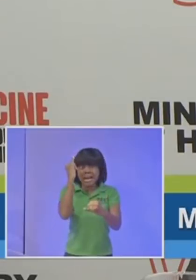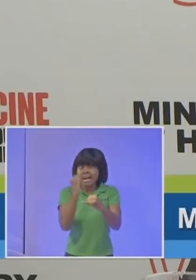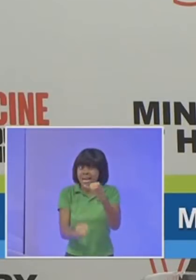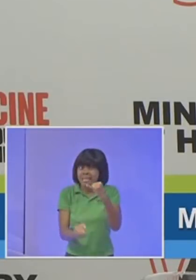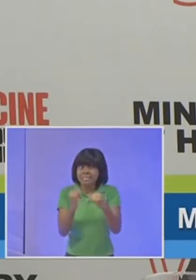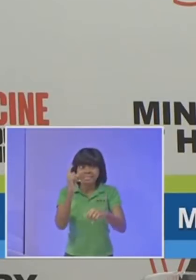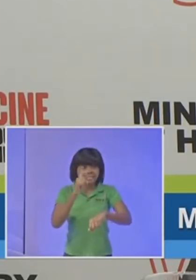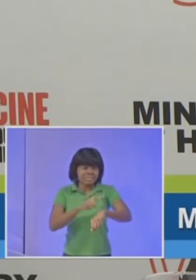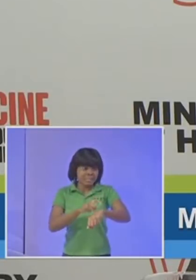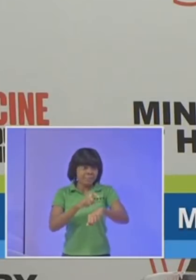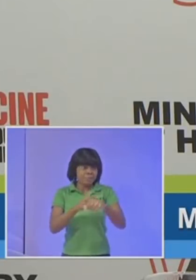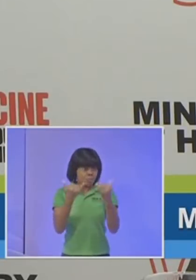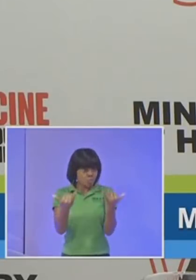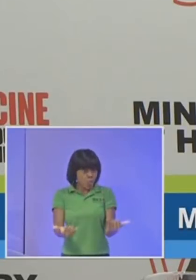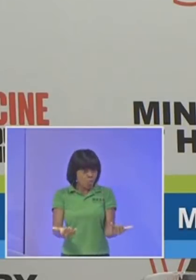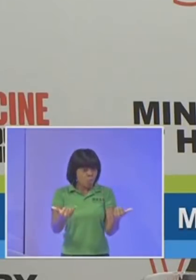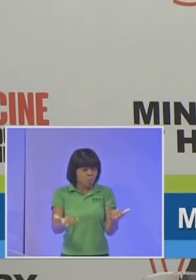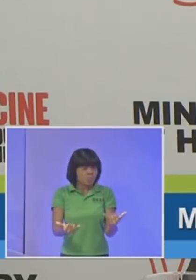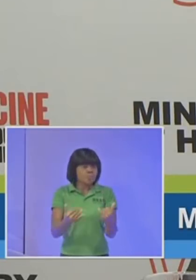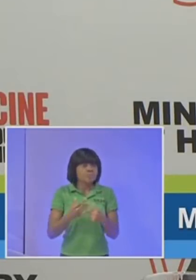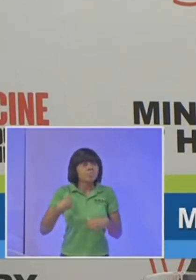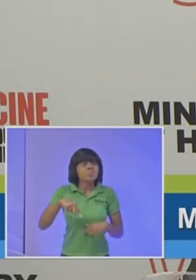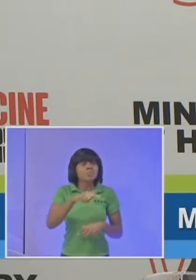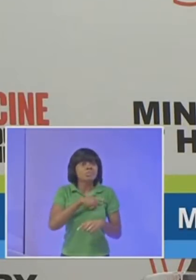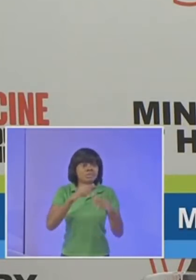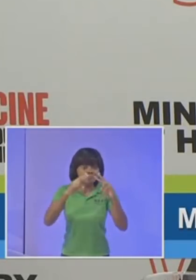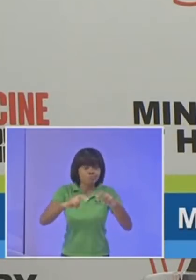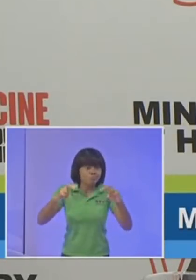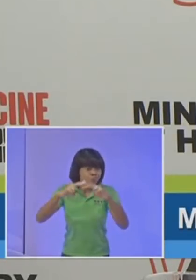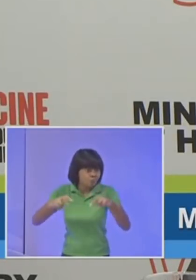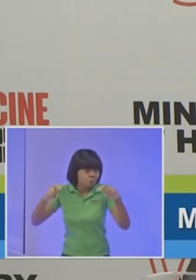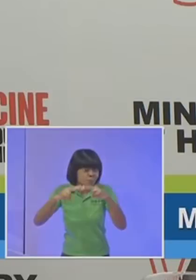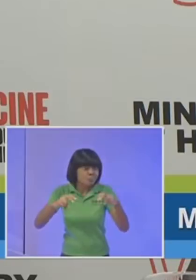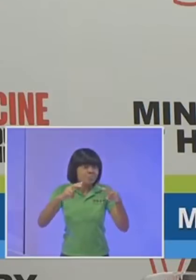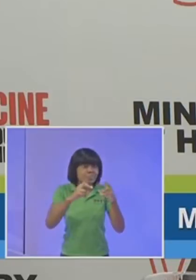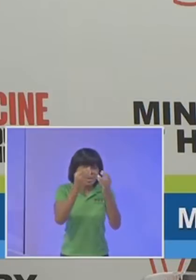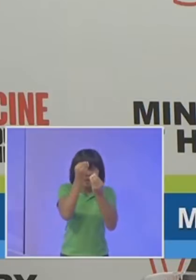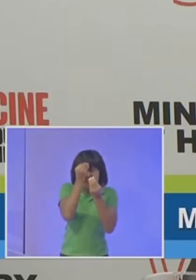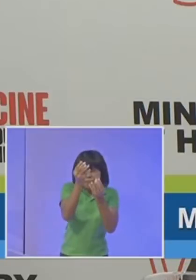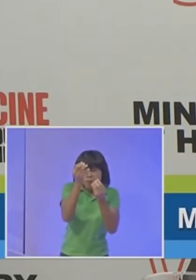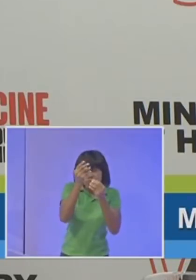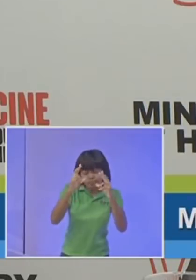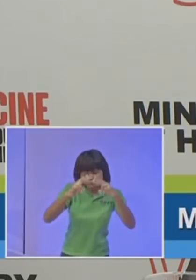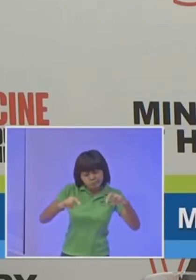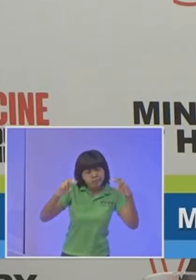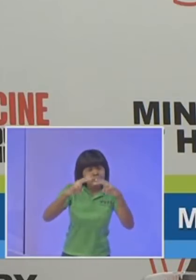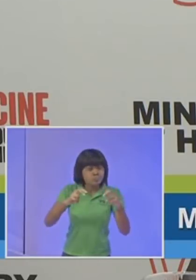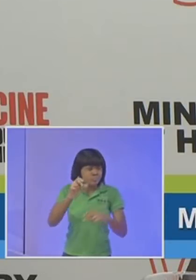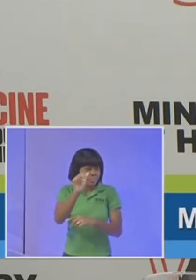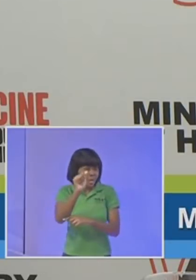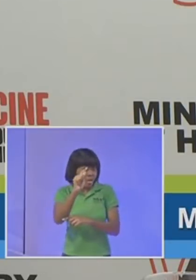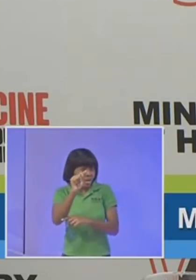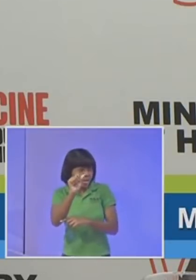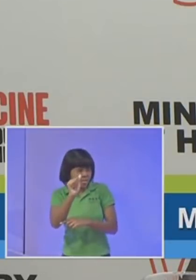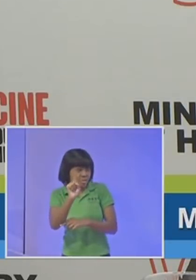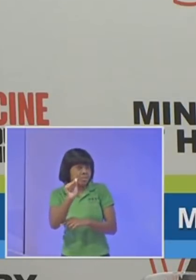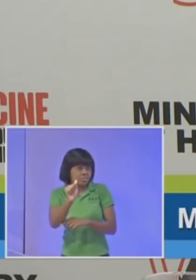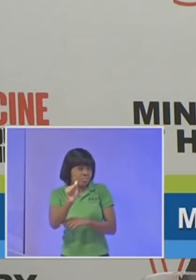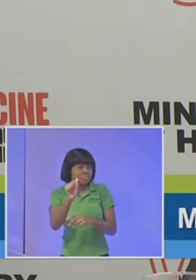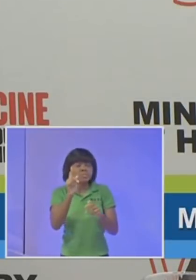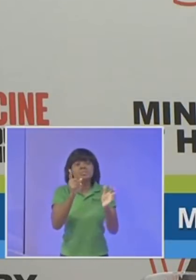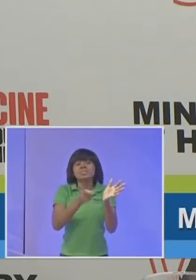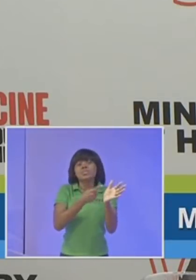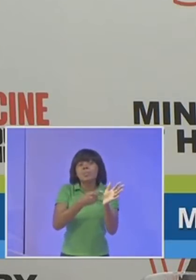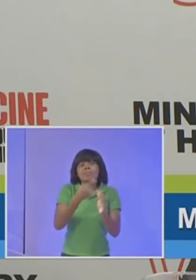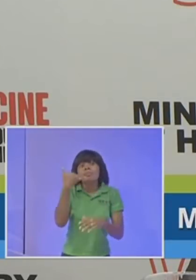calling, when we look at the data, actually calling people to verify their data. And he has assured me once